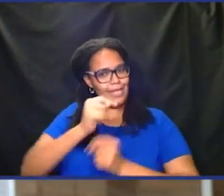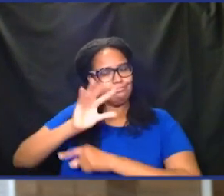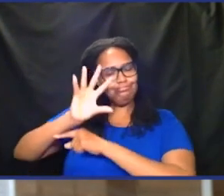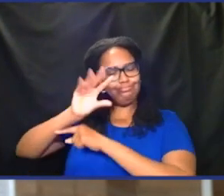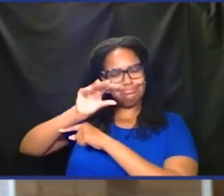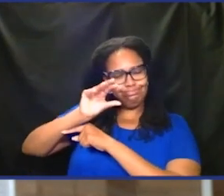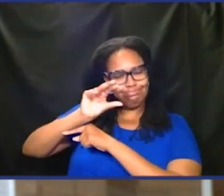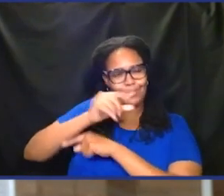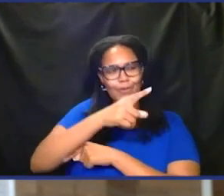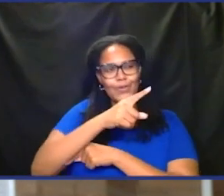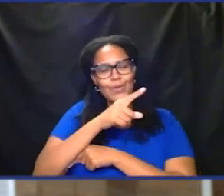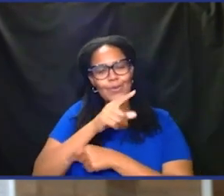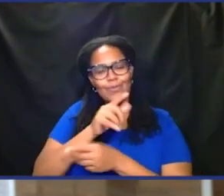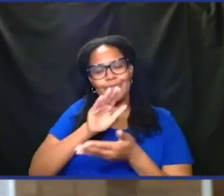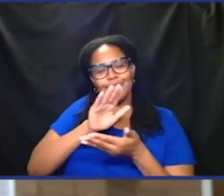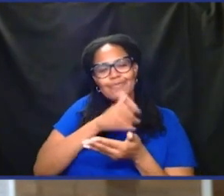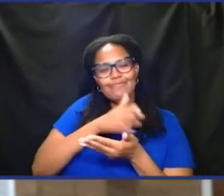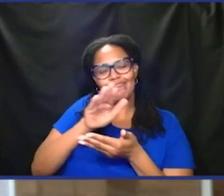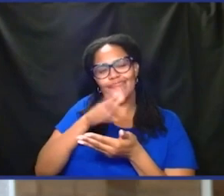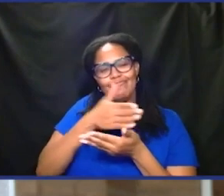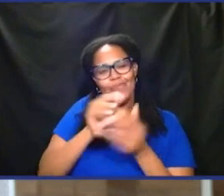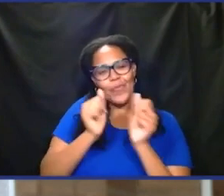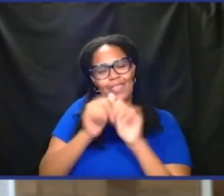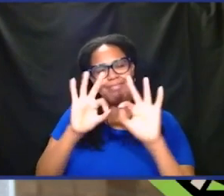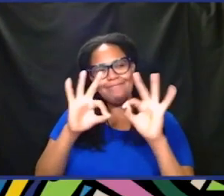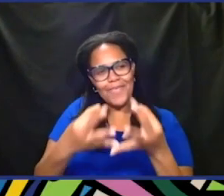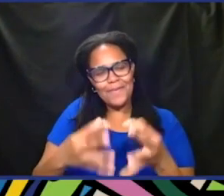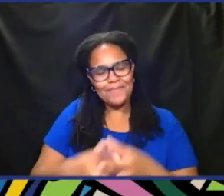a very touching sneak peek performance.